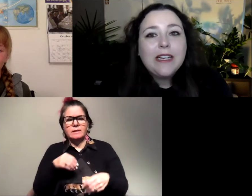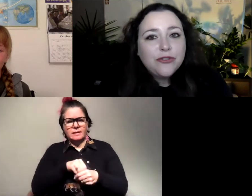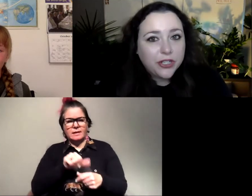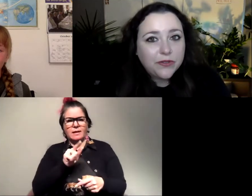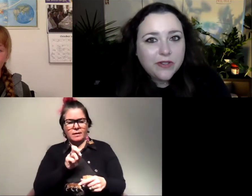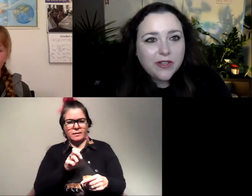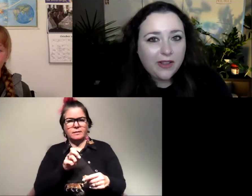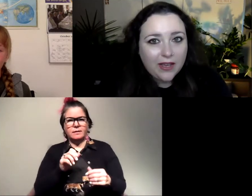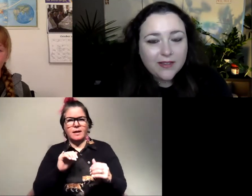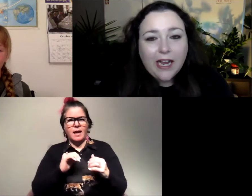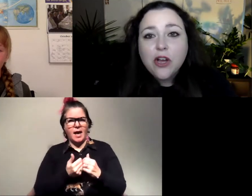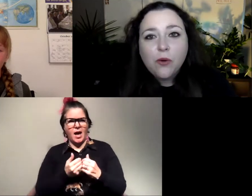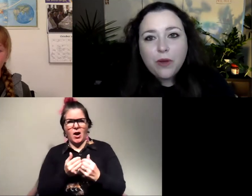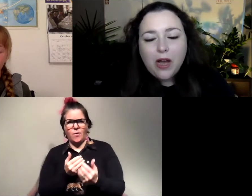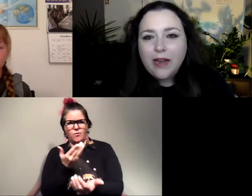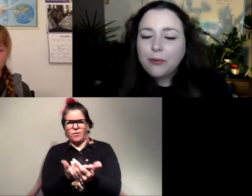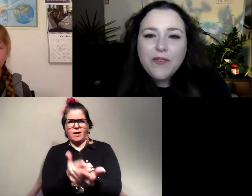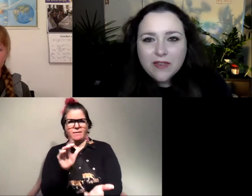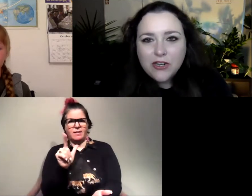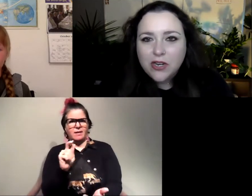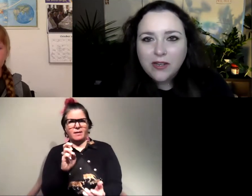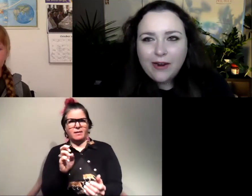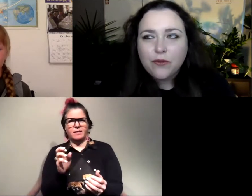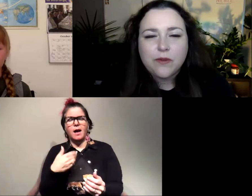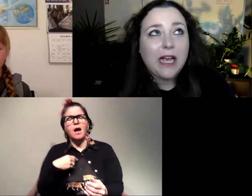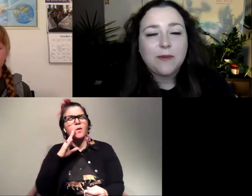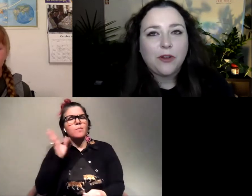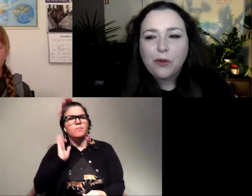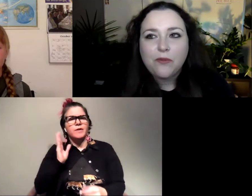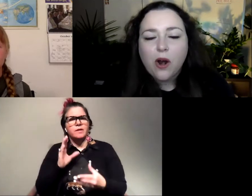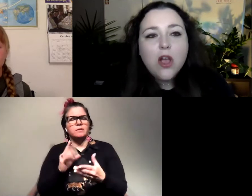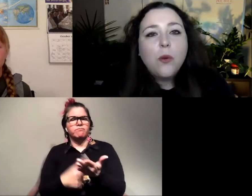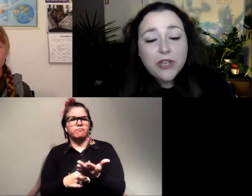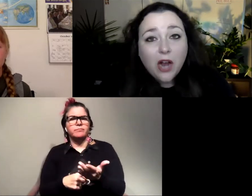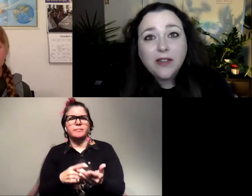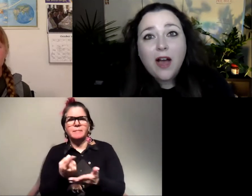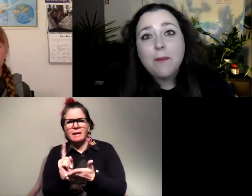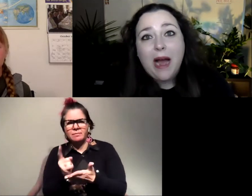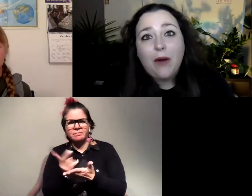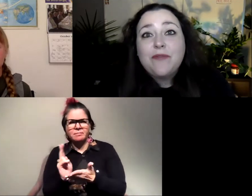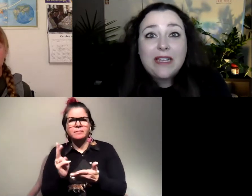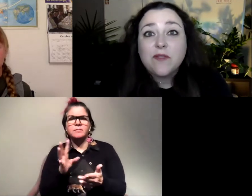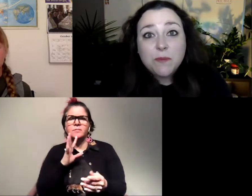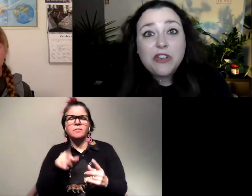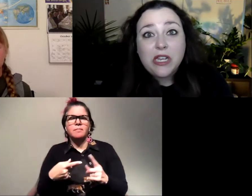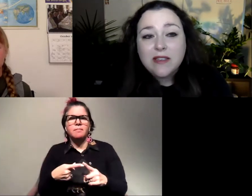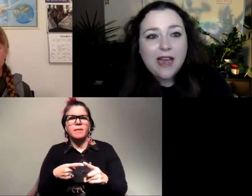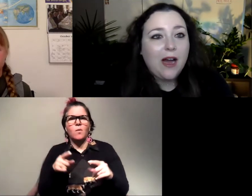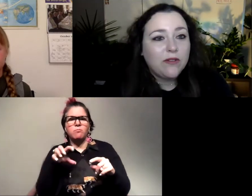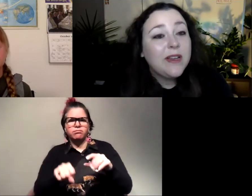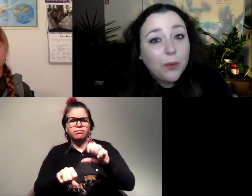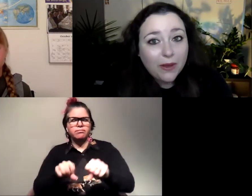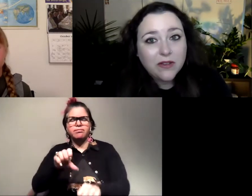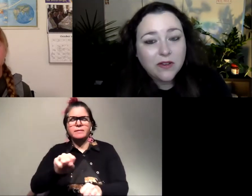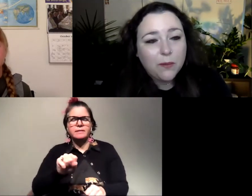get introduced to the lakes? Like I know in a previous session, I don't know if it was last week or the week before, we talked a lot about invasive species and